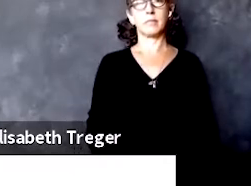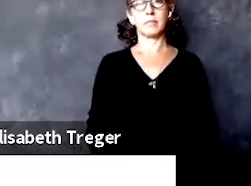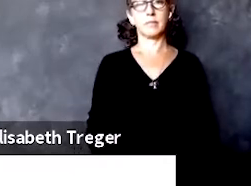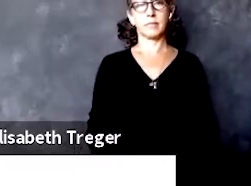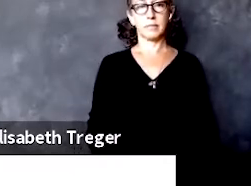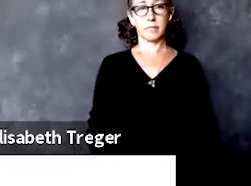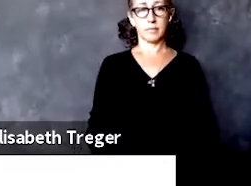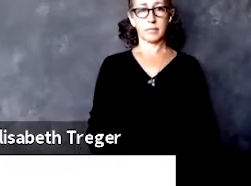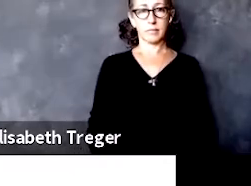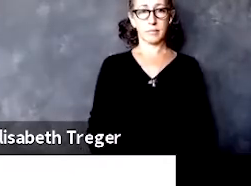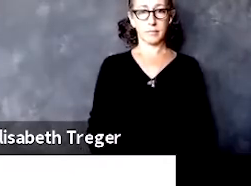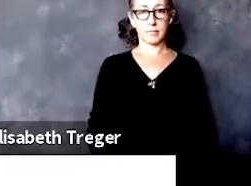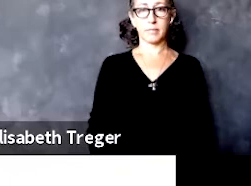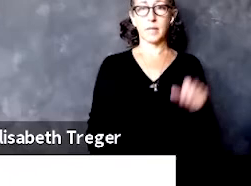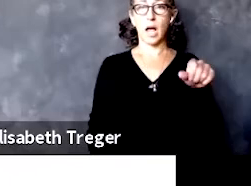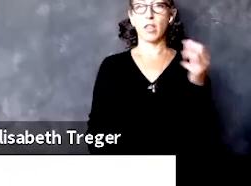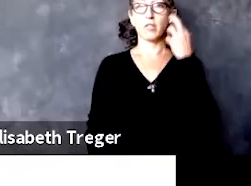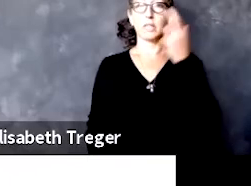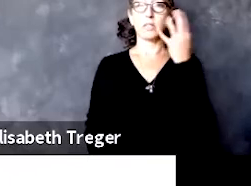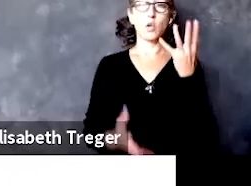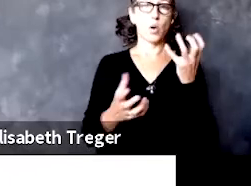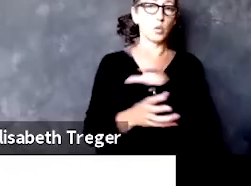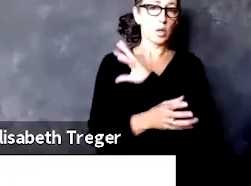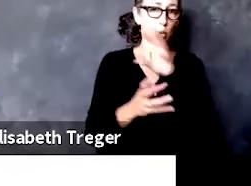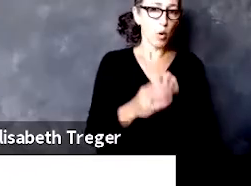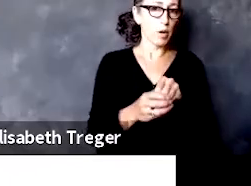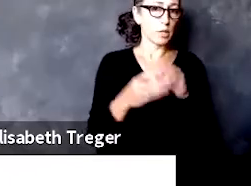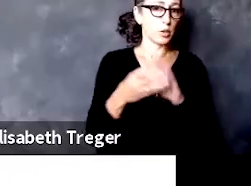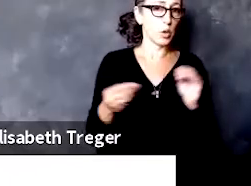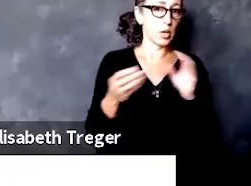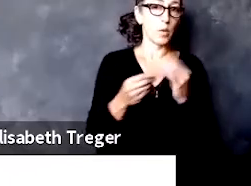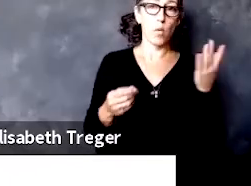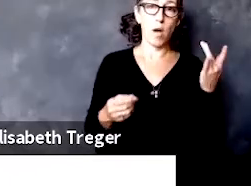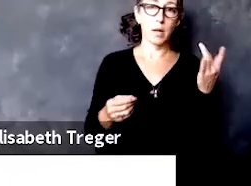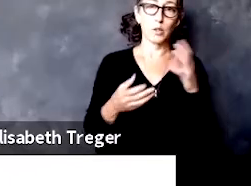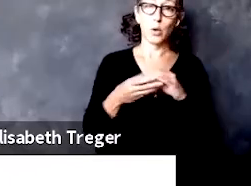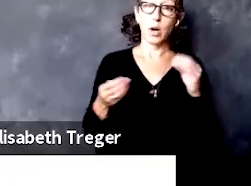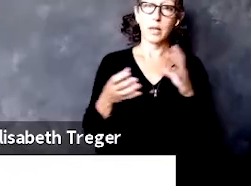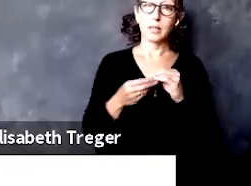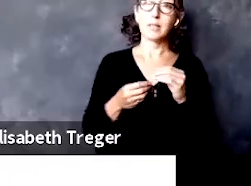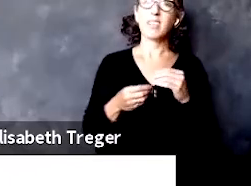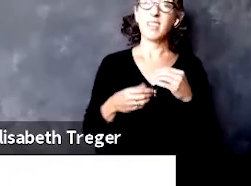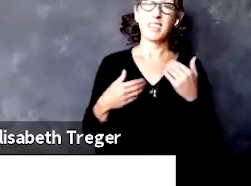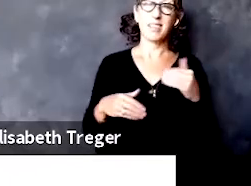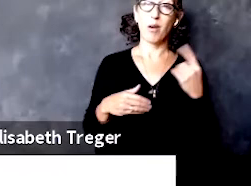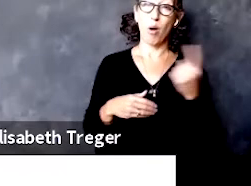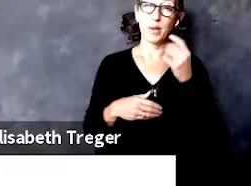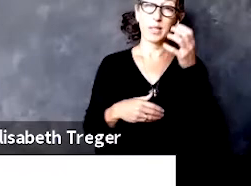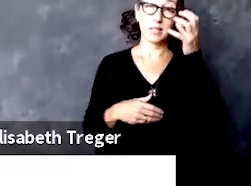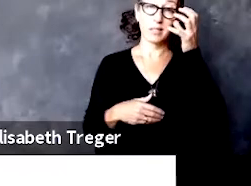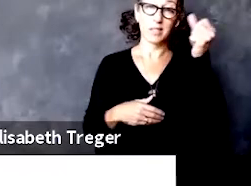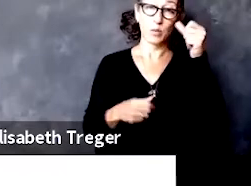you want to incorporate a story into talking with a legislator or anyone is because it's memorable. I was talking